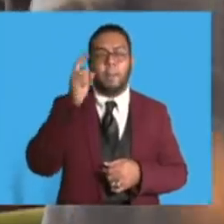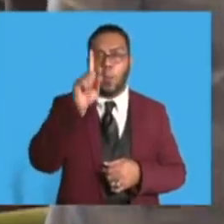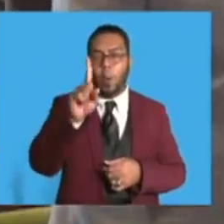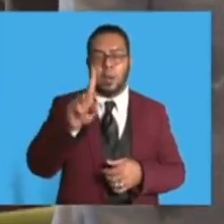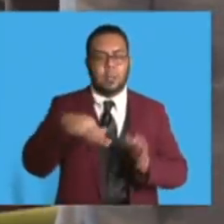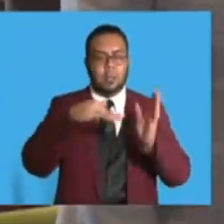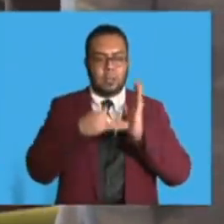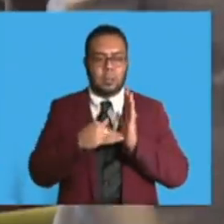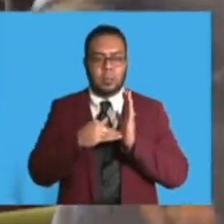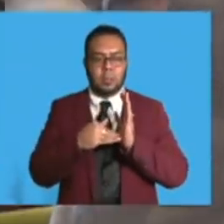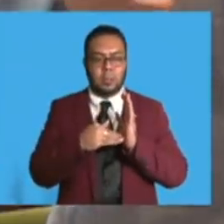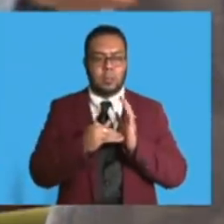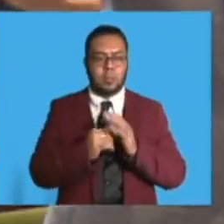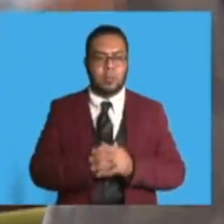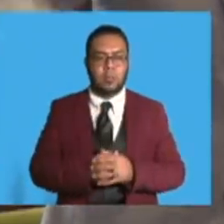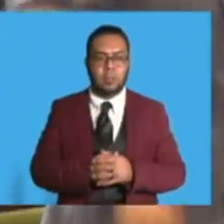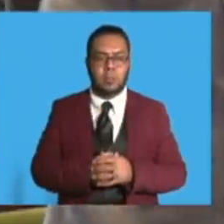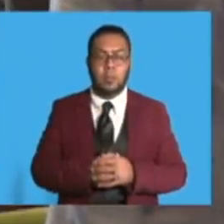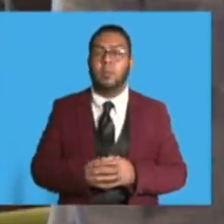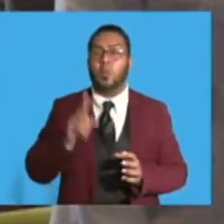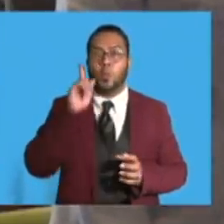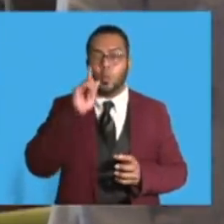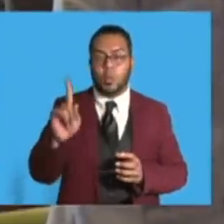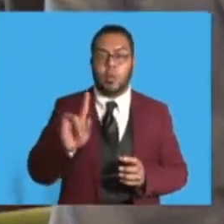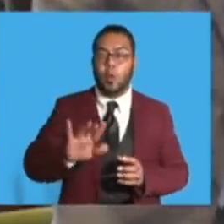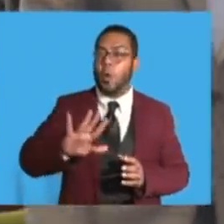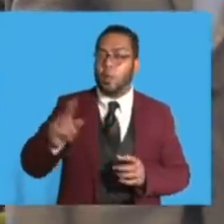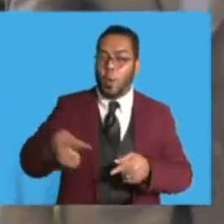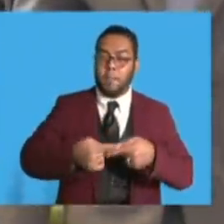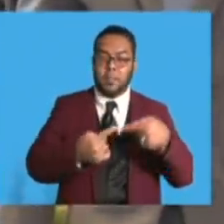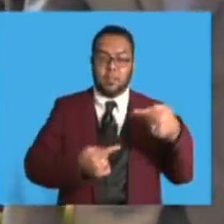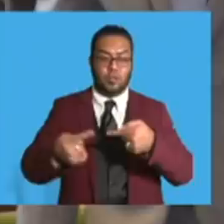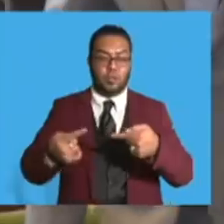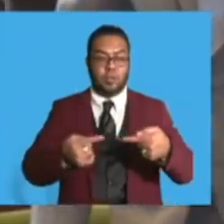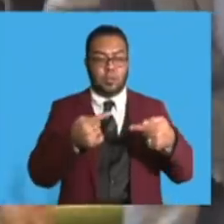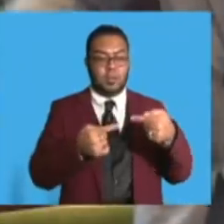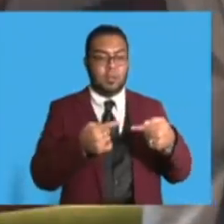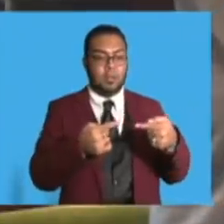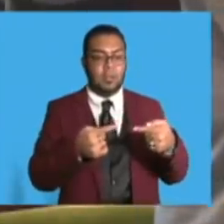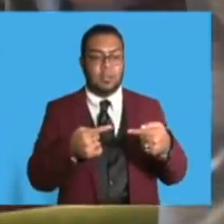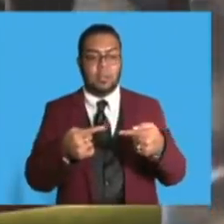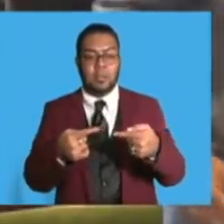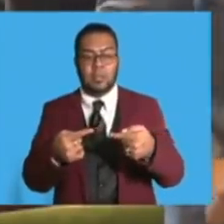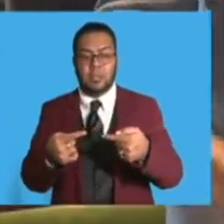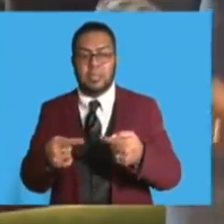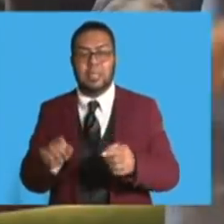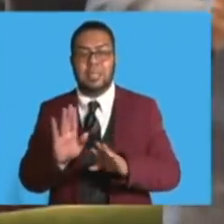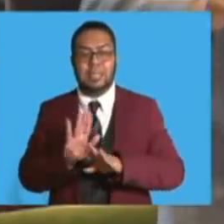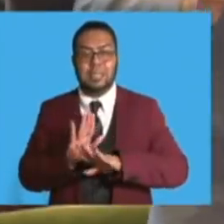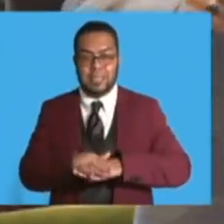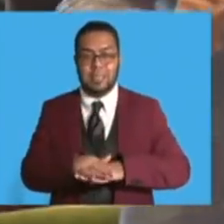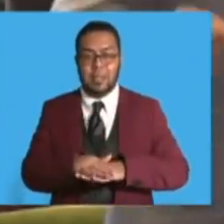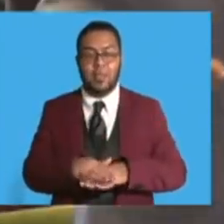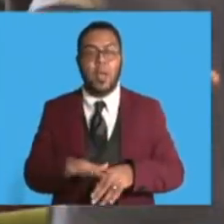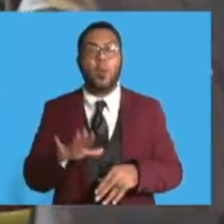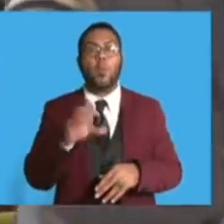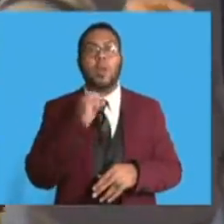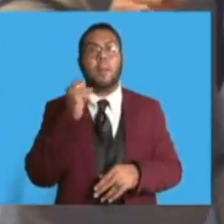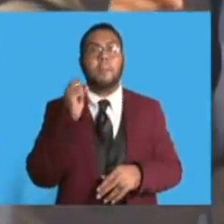seat, if you look at all the opposition seats. And guess what, Madam Speaker? The seat that they won by